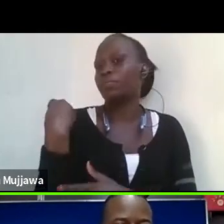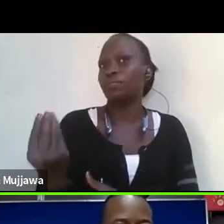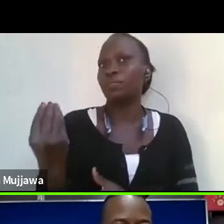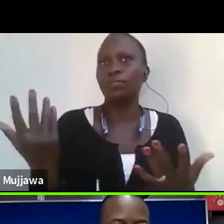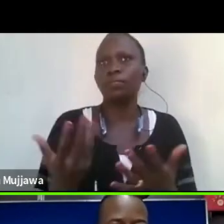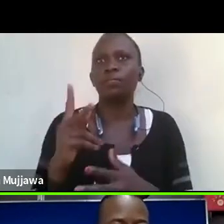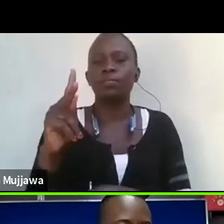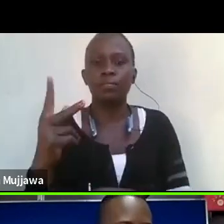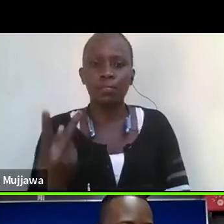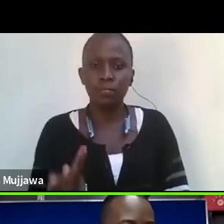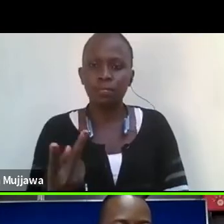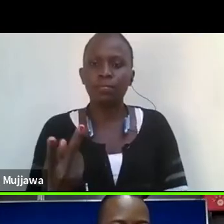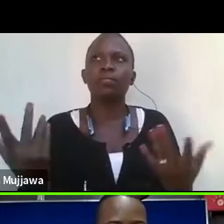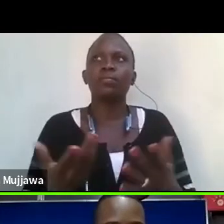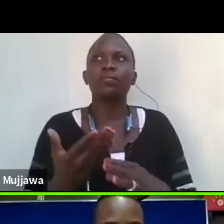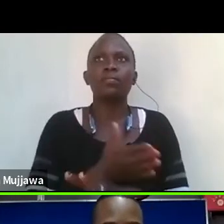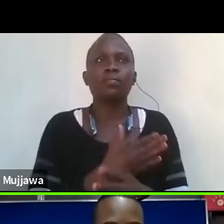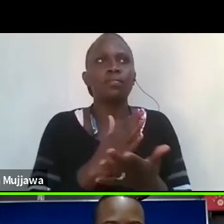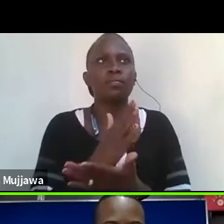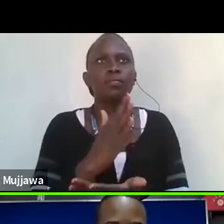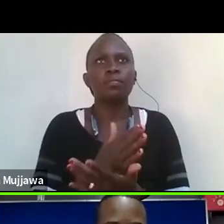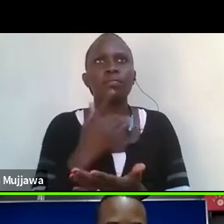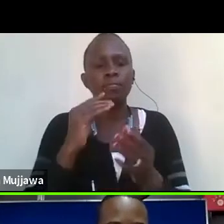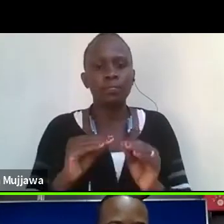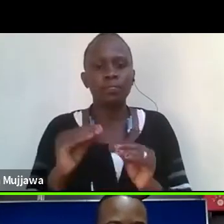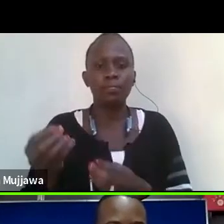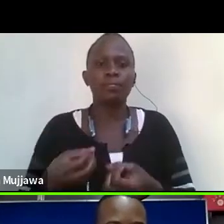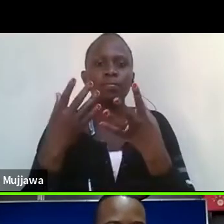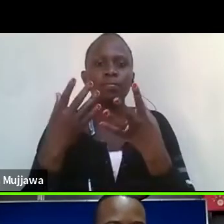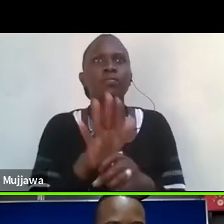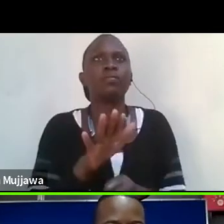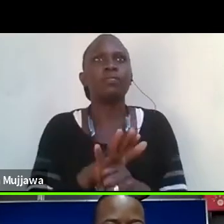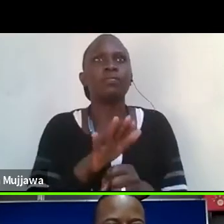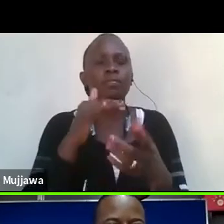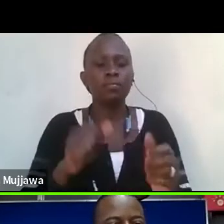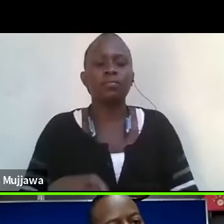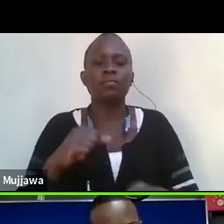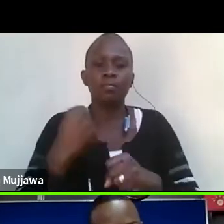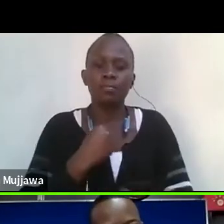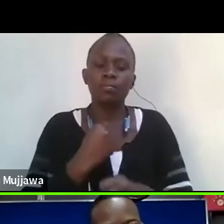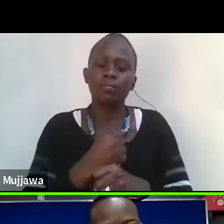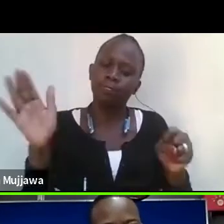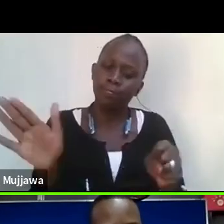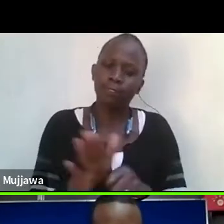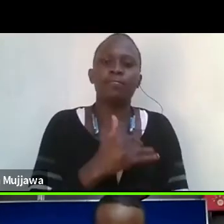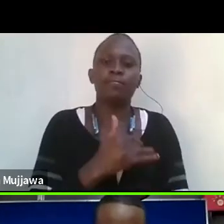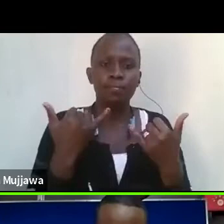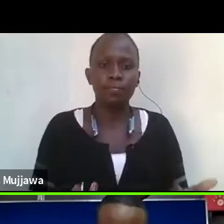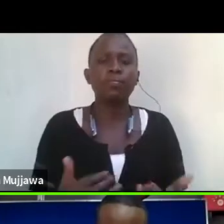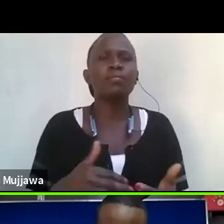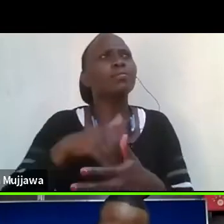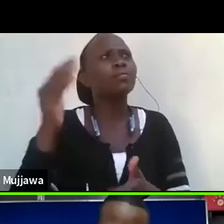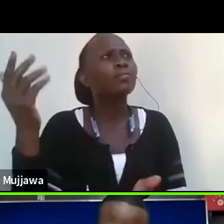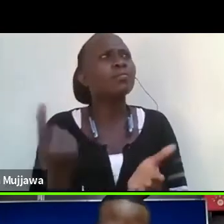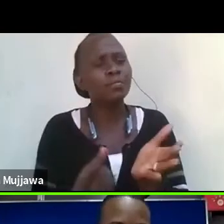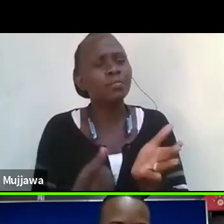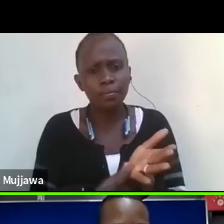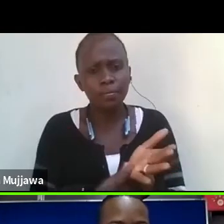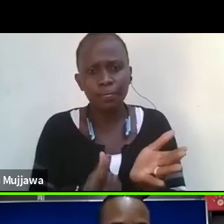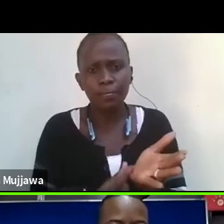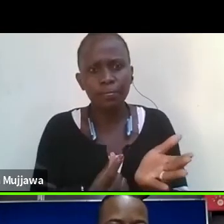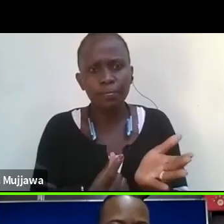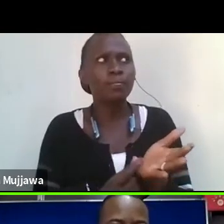lifted and being released. I think most recently now they are able to operate fully. So Outside Uganda as well, we